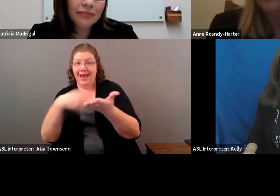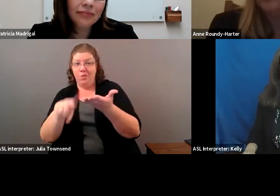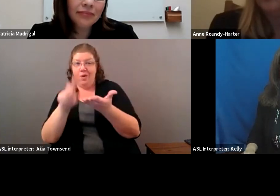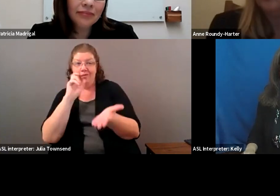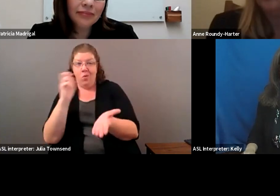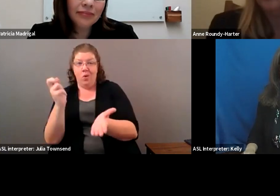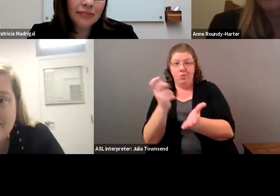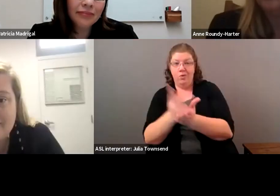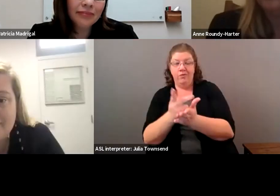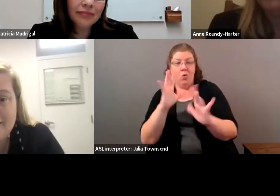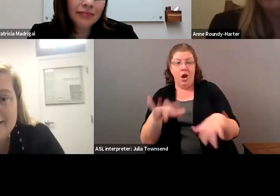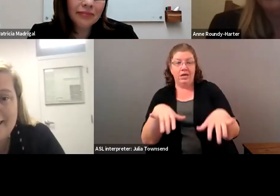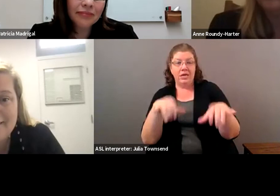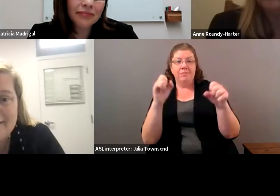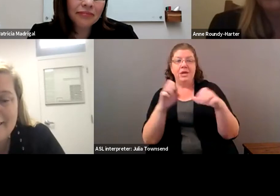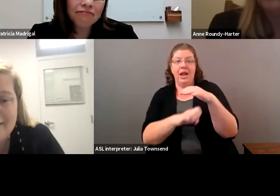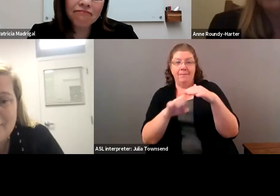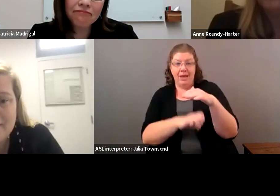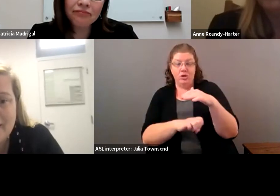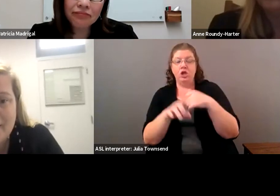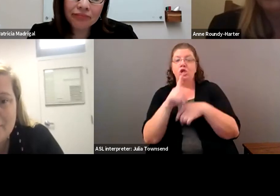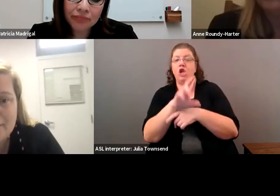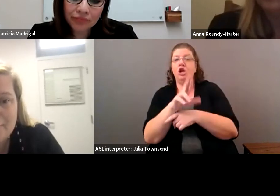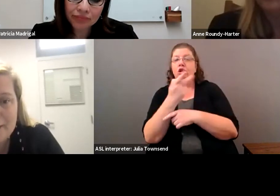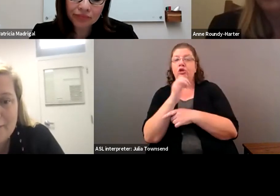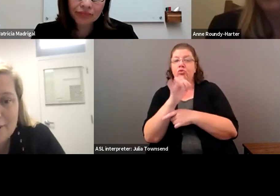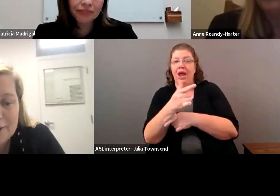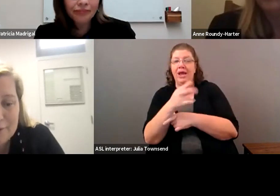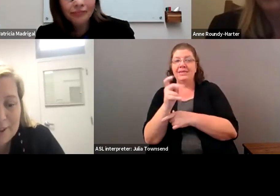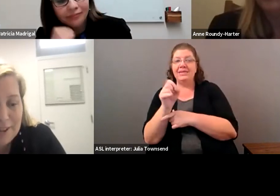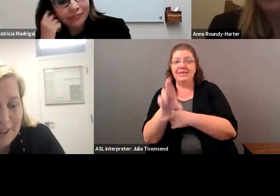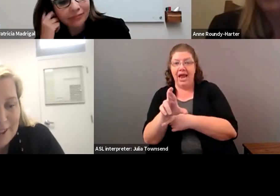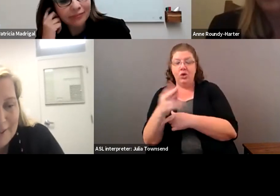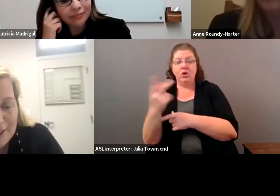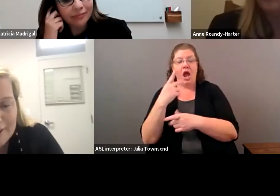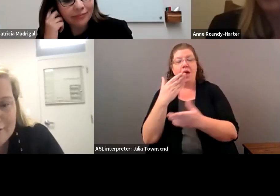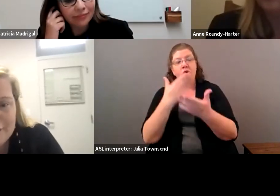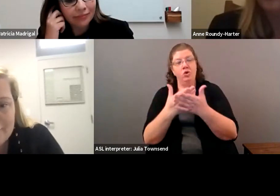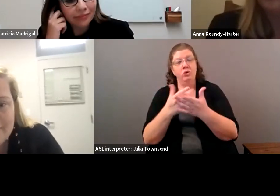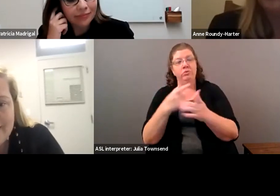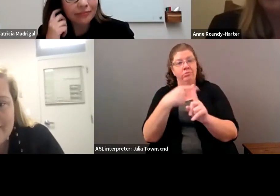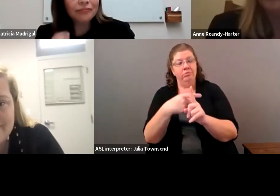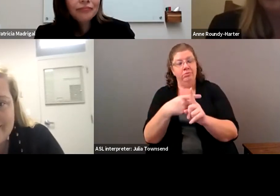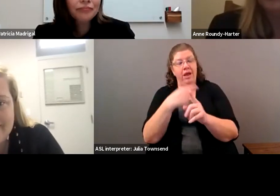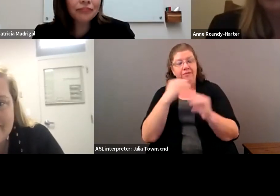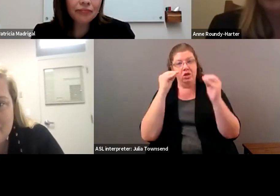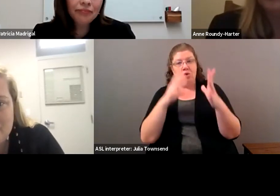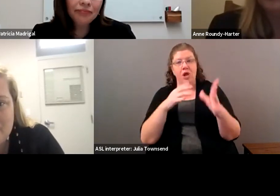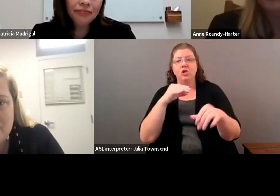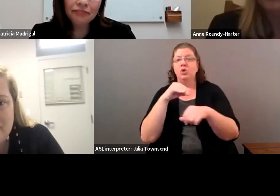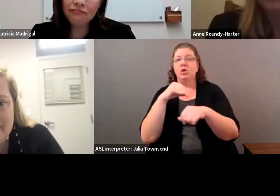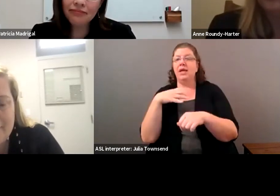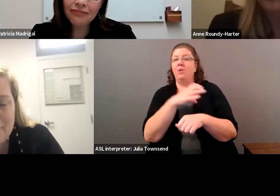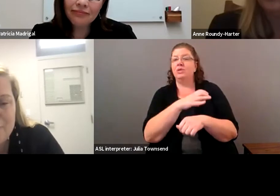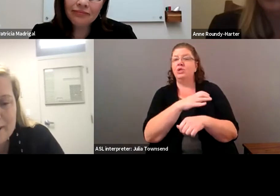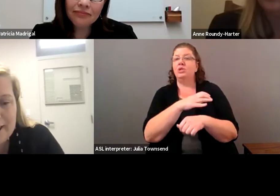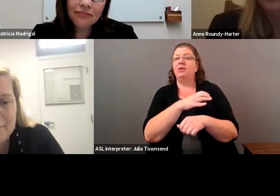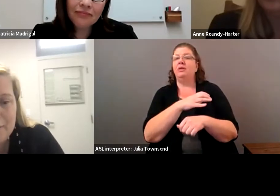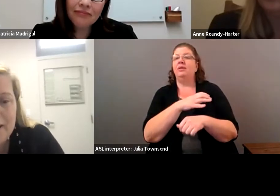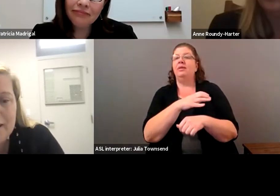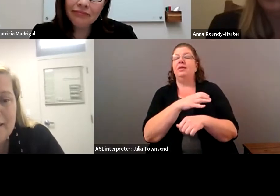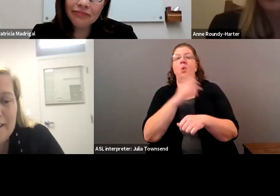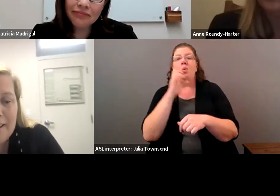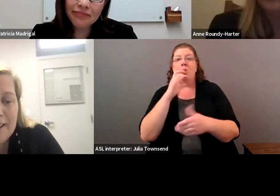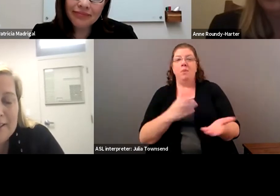for elementary. Dr. Craig Snyder and I are very happy that we have the goodwill of the Instructional Council, and we'll be bringing that forward